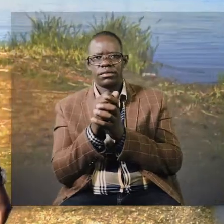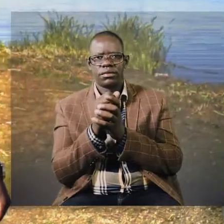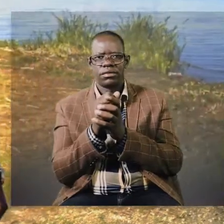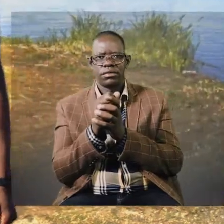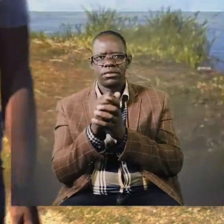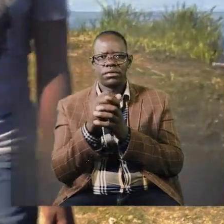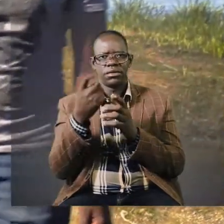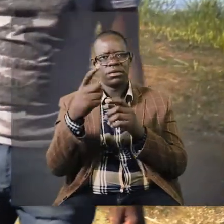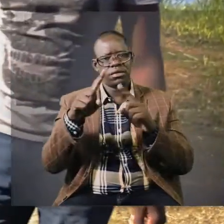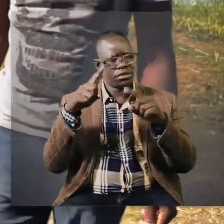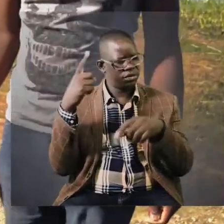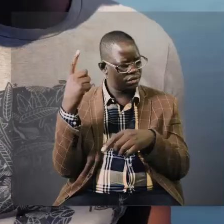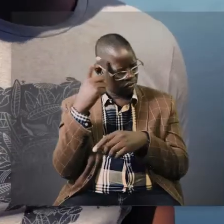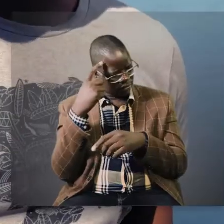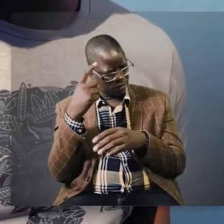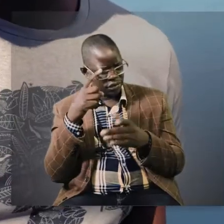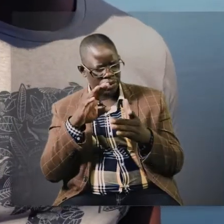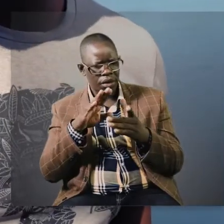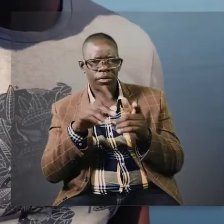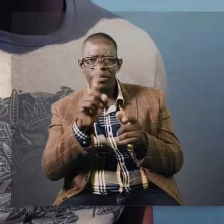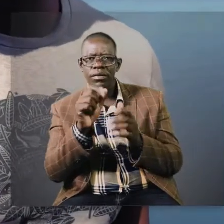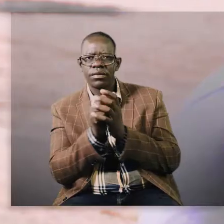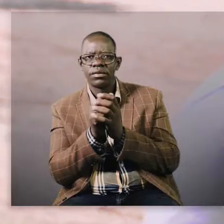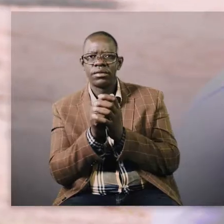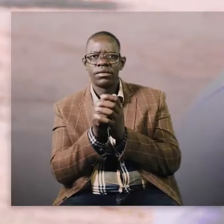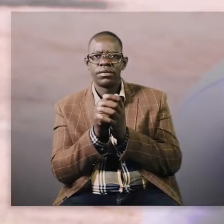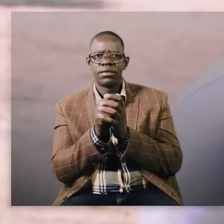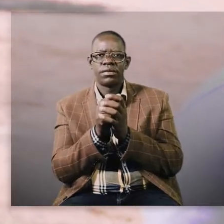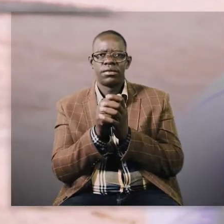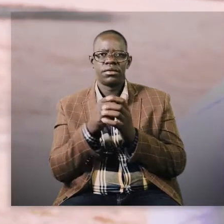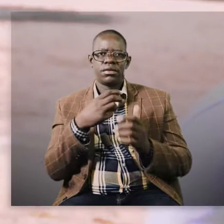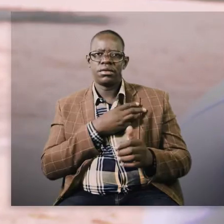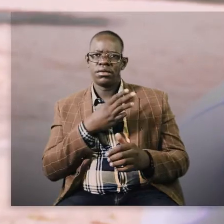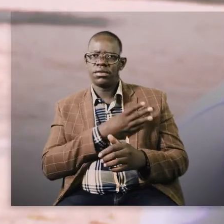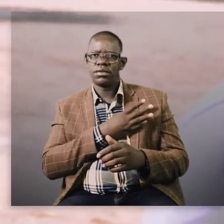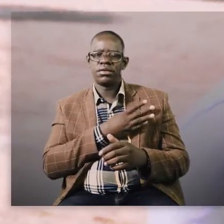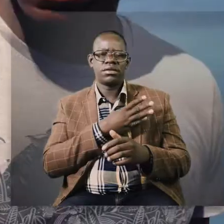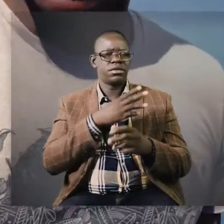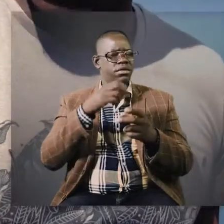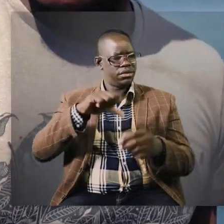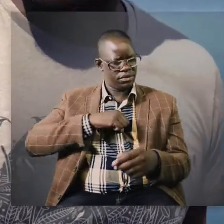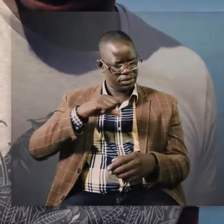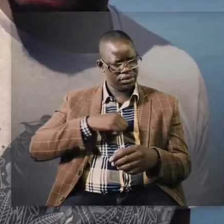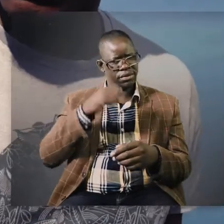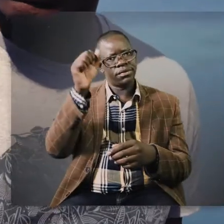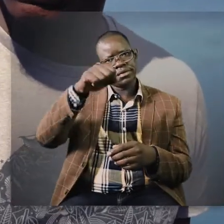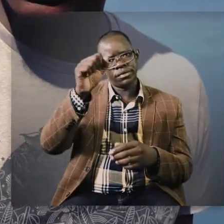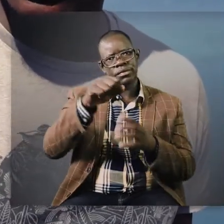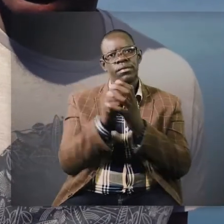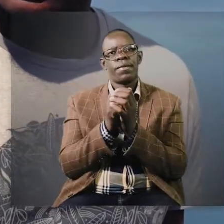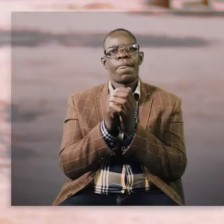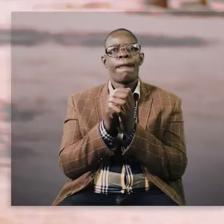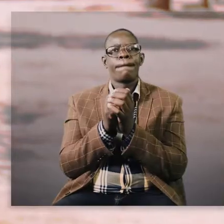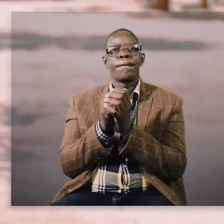And it also got me thinking. Thinking about what? So, HIV and AIDS is actually a disease. Mm-hmm. A